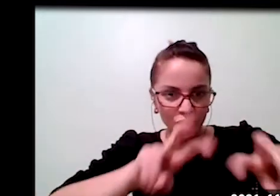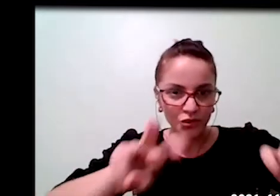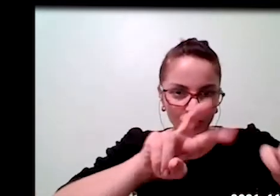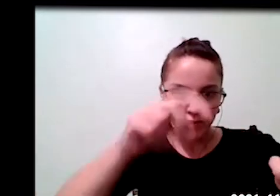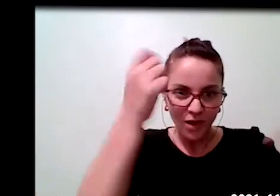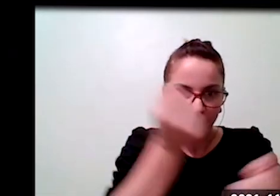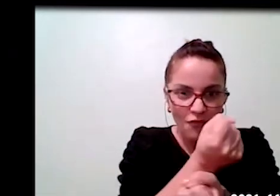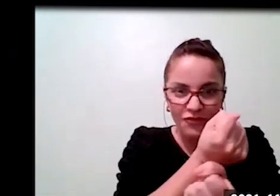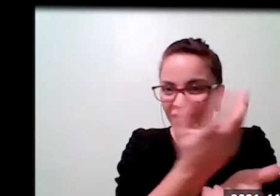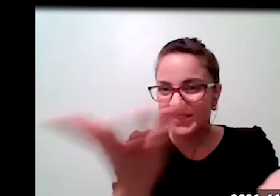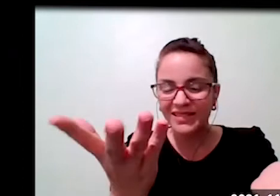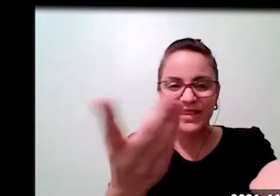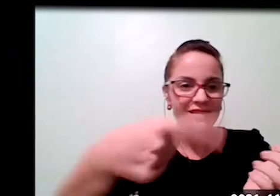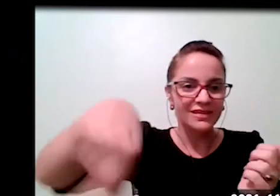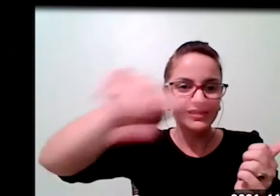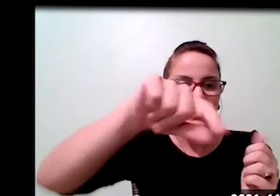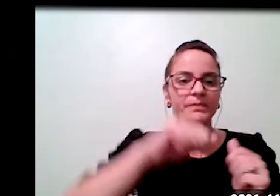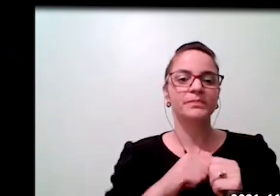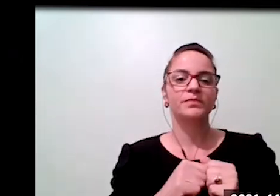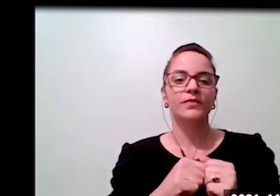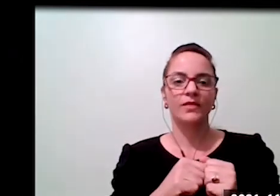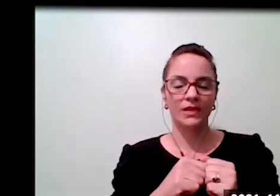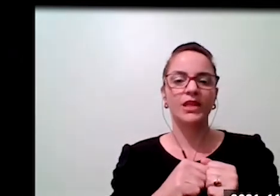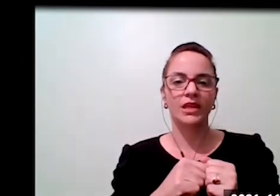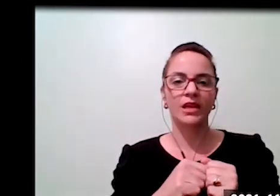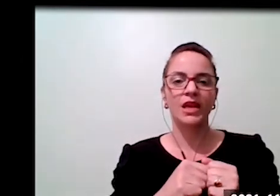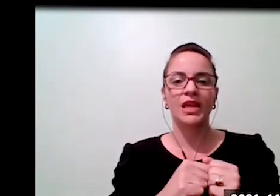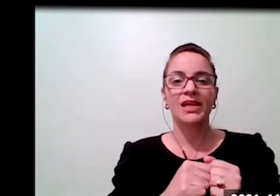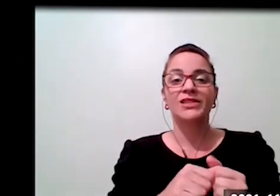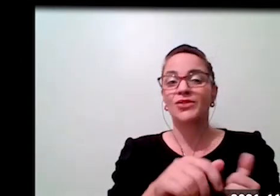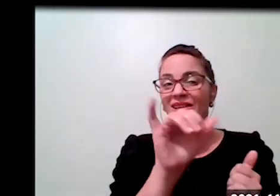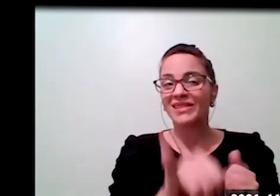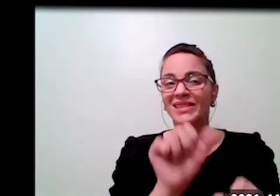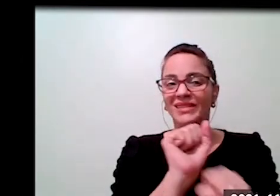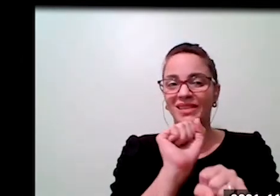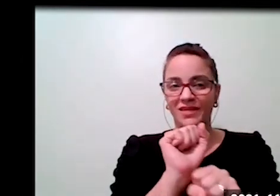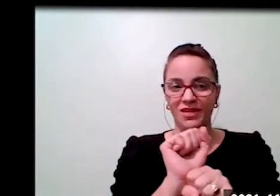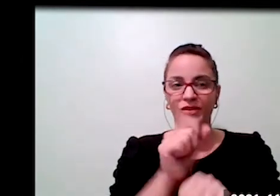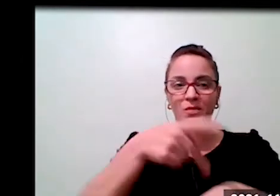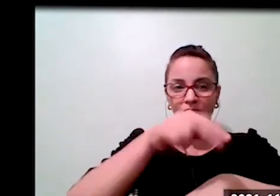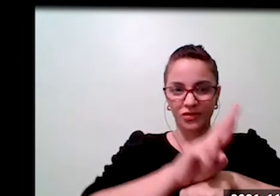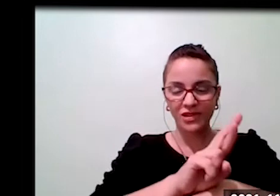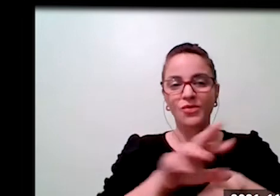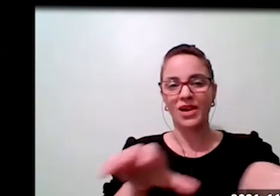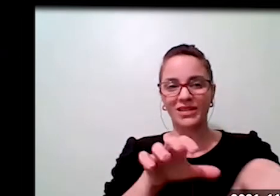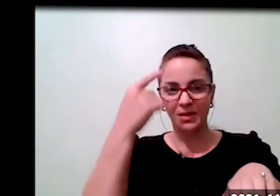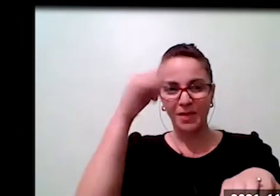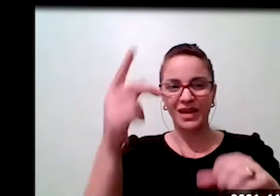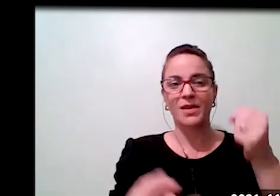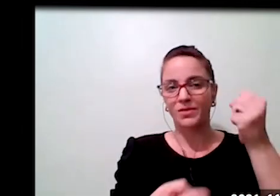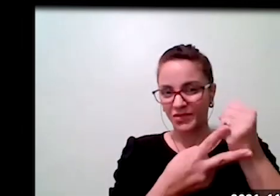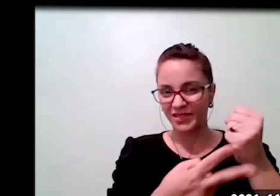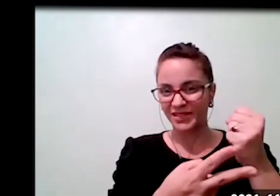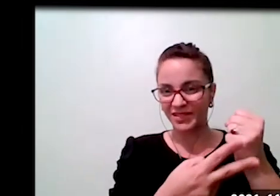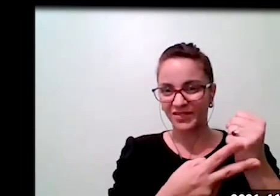concepts came from the research that I made for the nomination. So the work that the Puerto Rico State Historic Preservation Office, as you will see